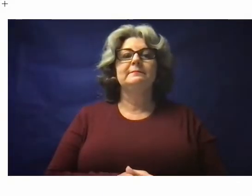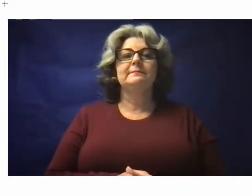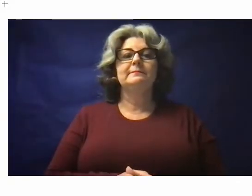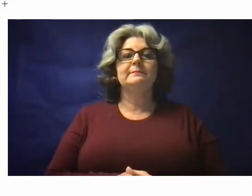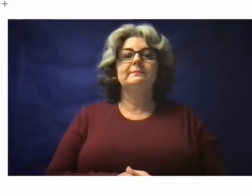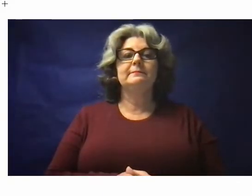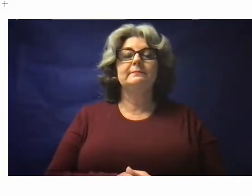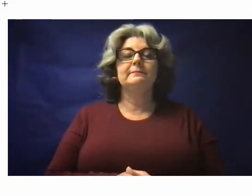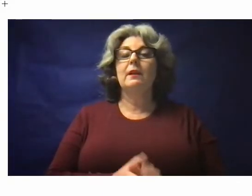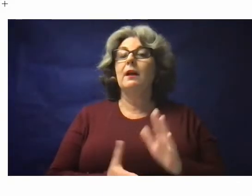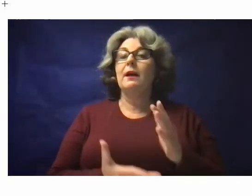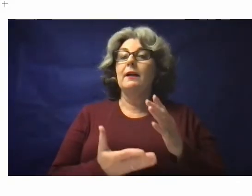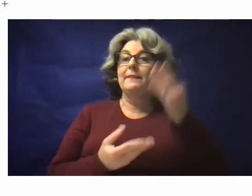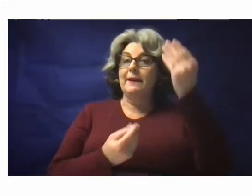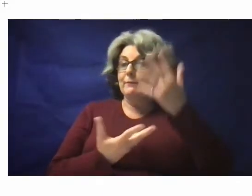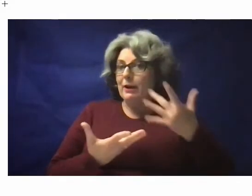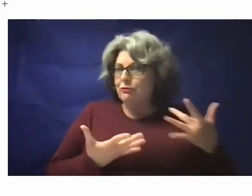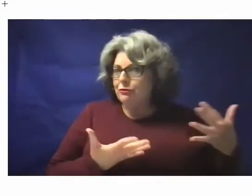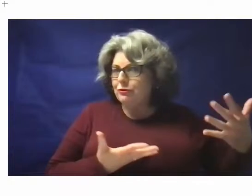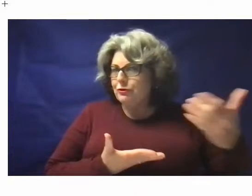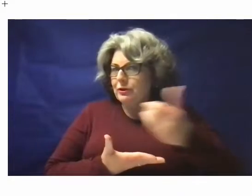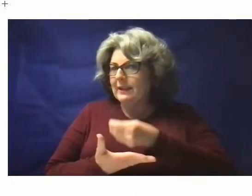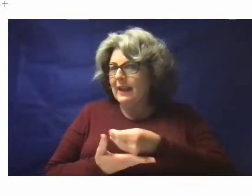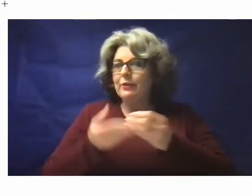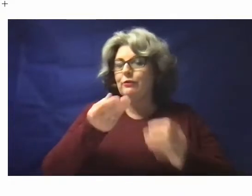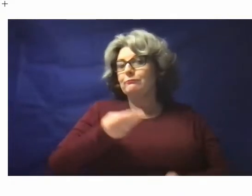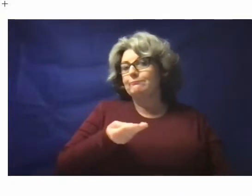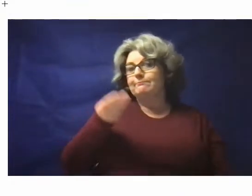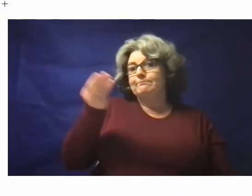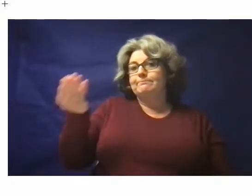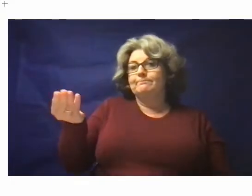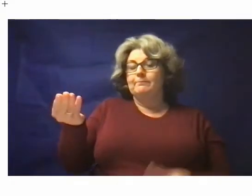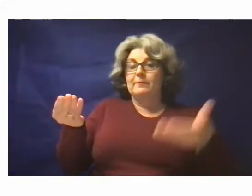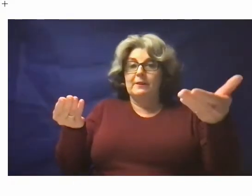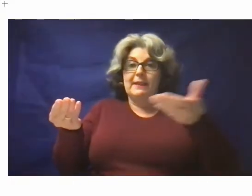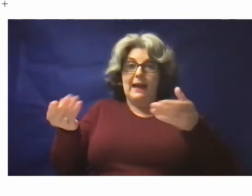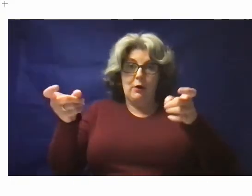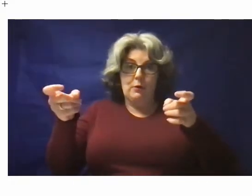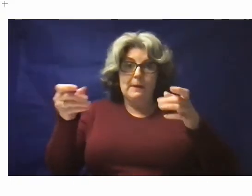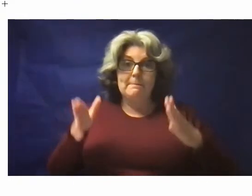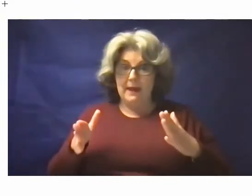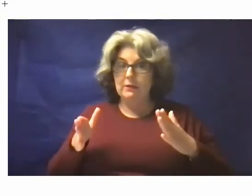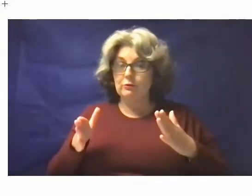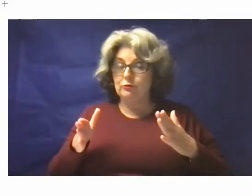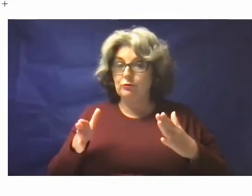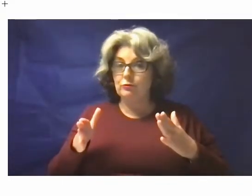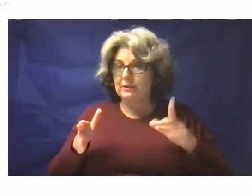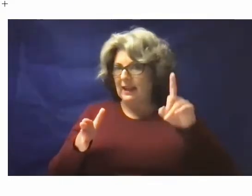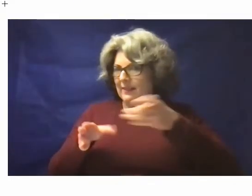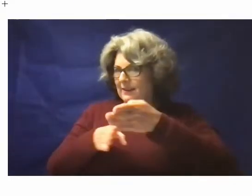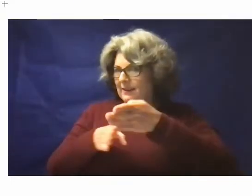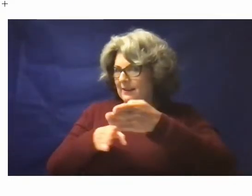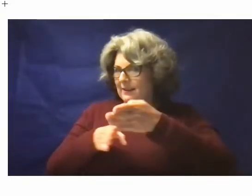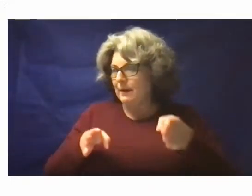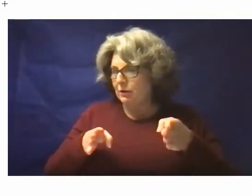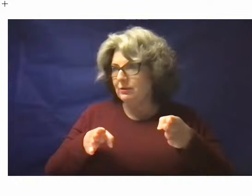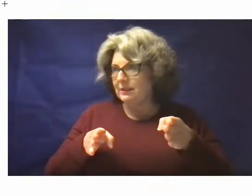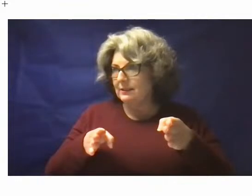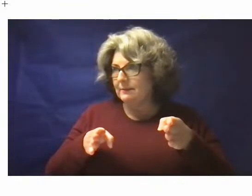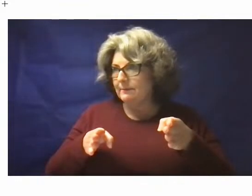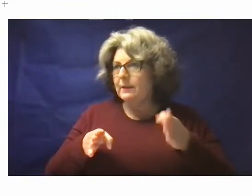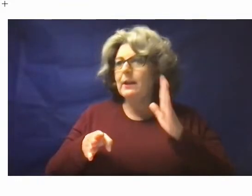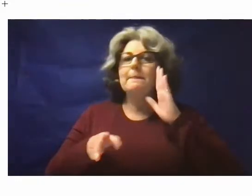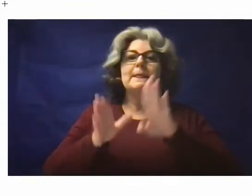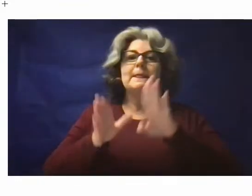gather all the information, we pass that information to the hiring managers and needed specialists, and we will create